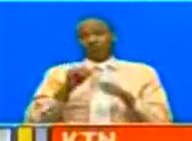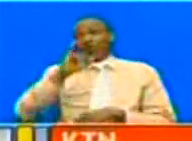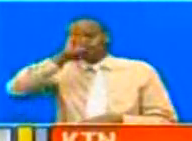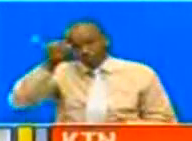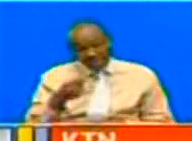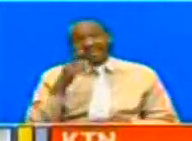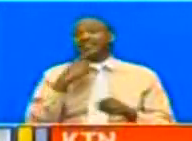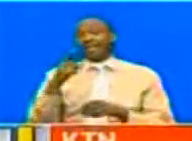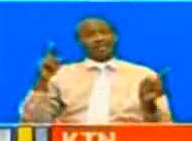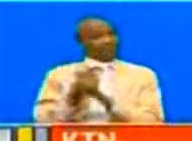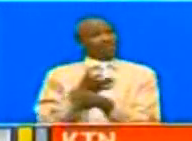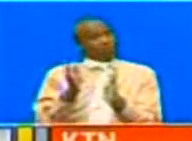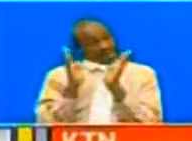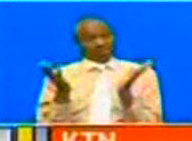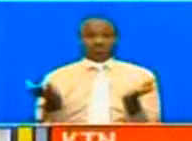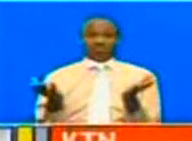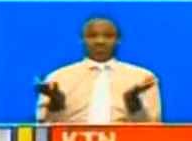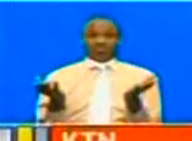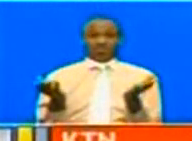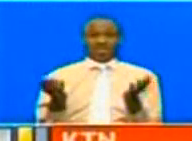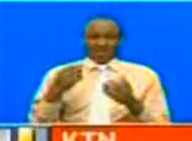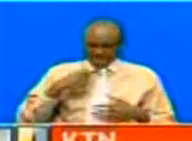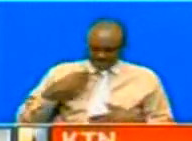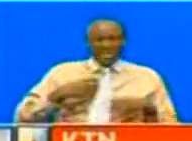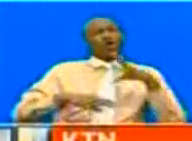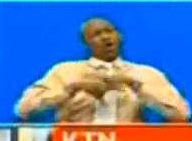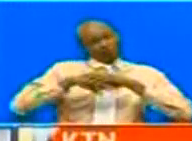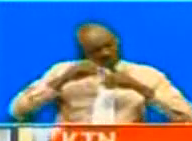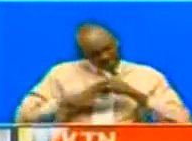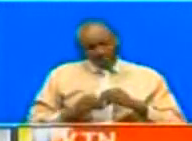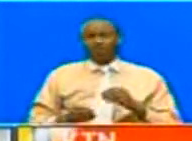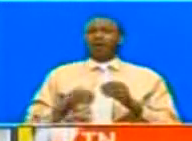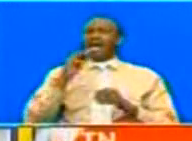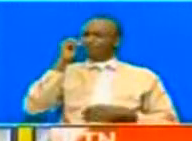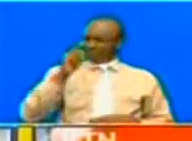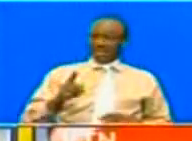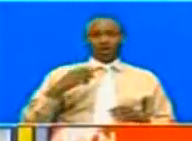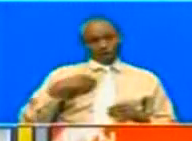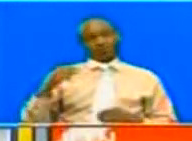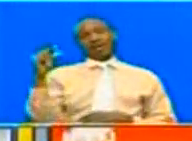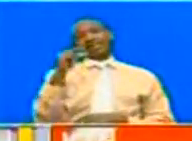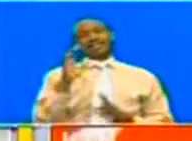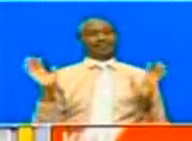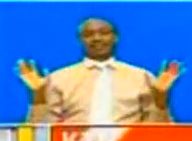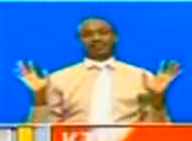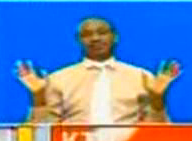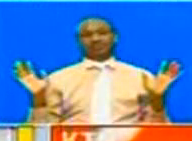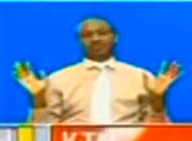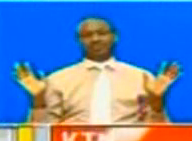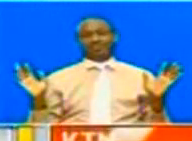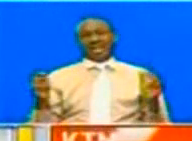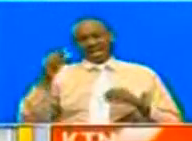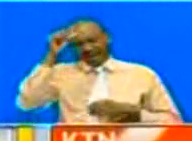say otherwise, I am very comfortable being the member of parliament for Garissa Township.